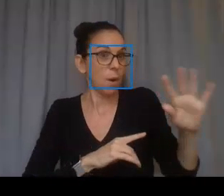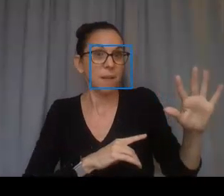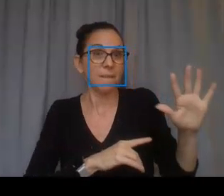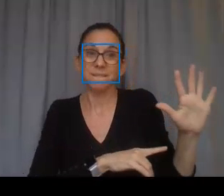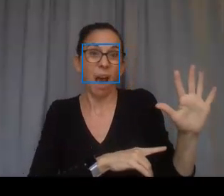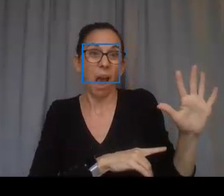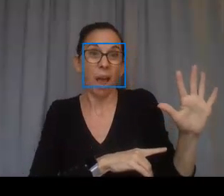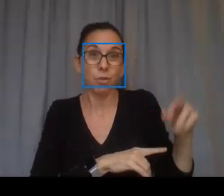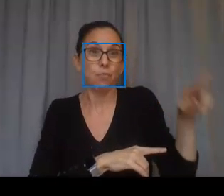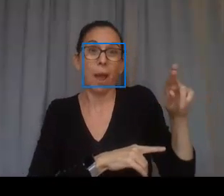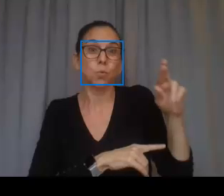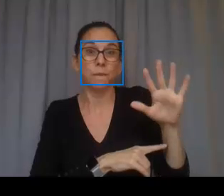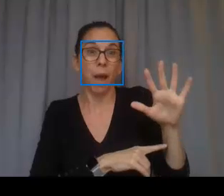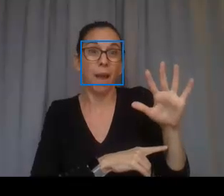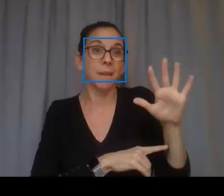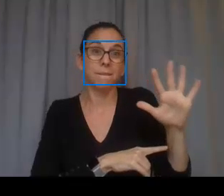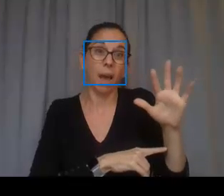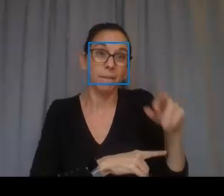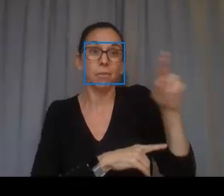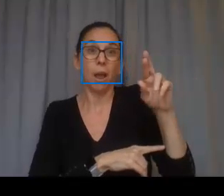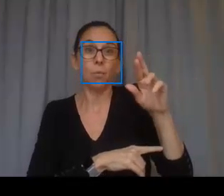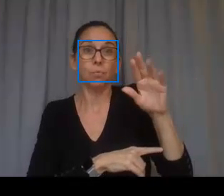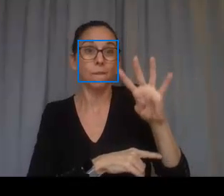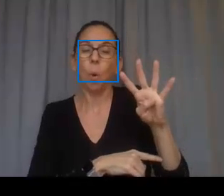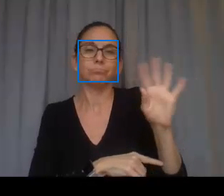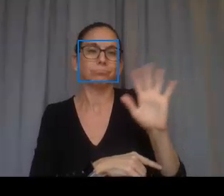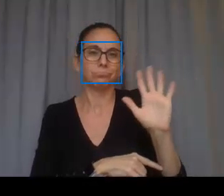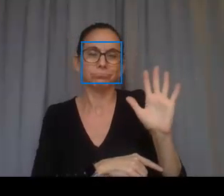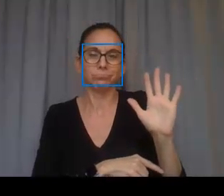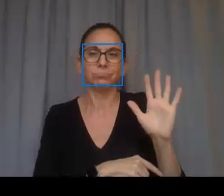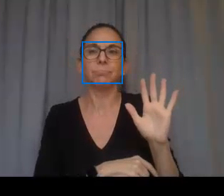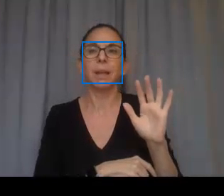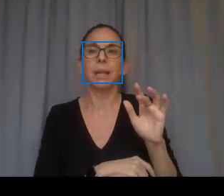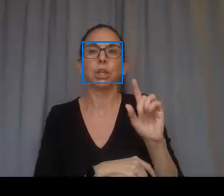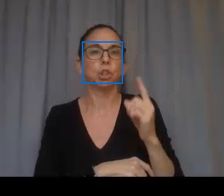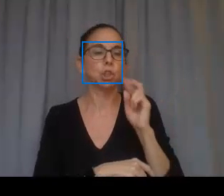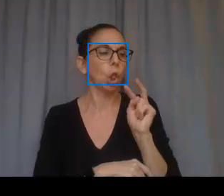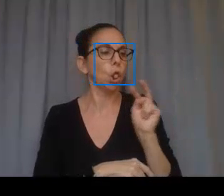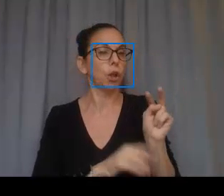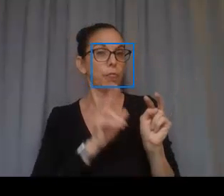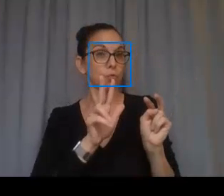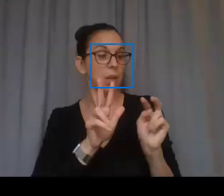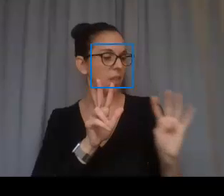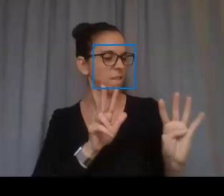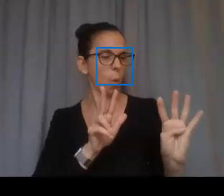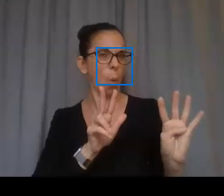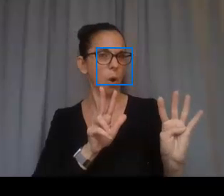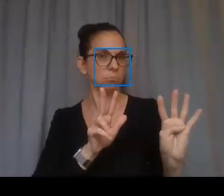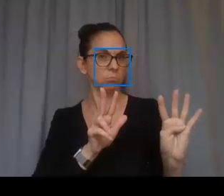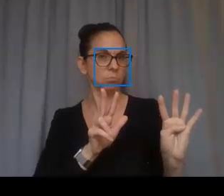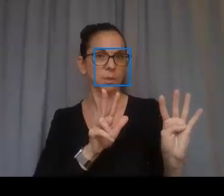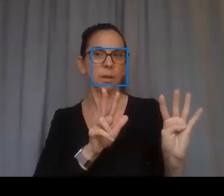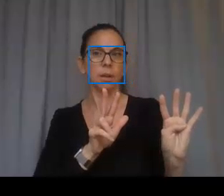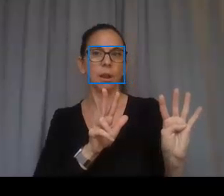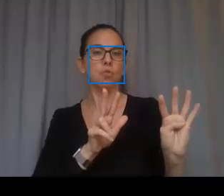going to round the 4 up to a 5, and then that 3 up. That's overrounding. In this case, I would just look at that 3. I'd look at that 4, 5. it